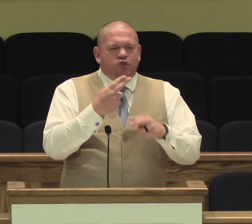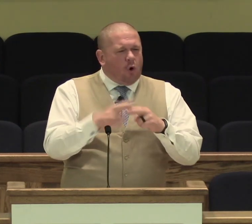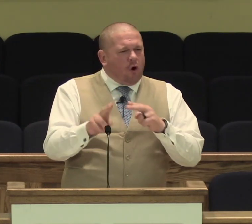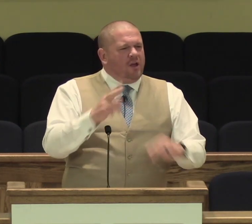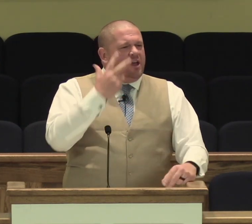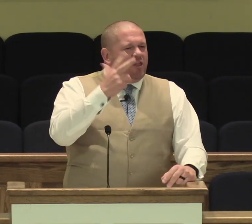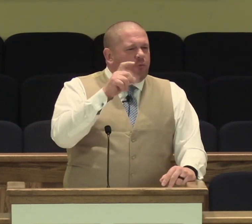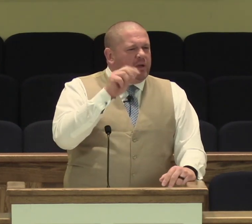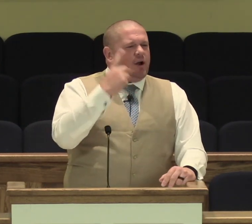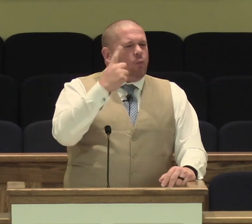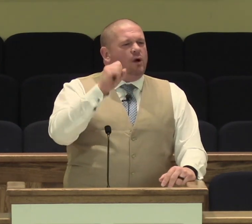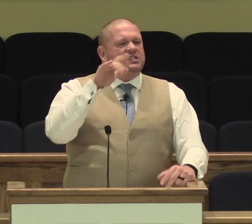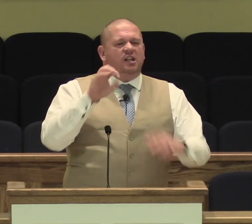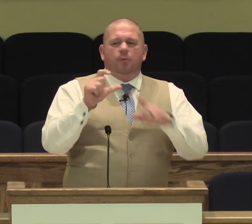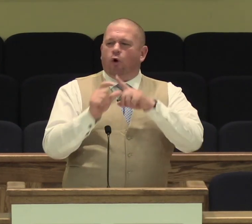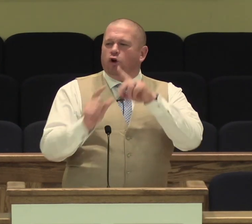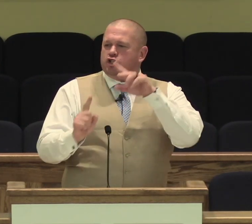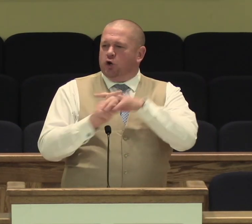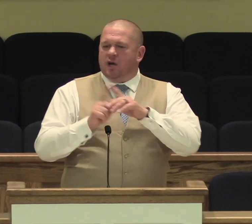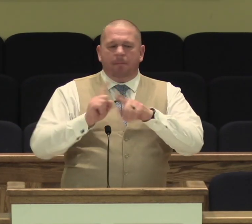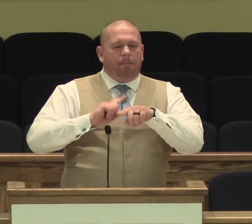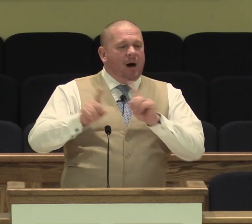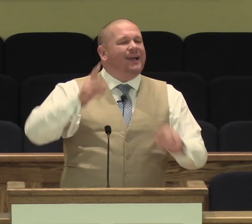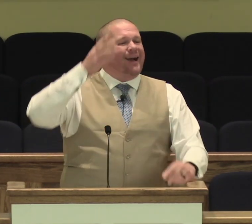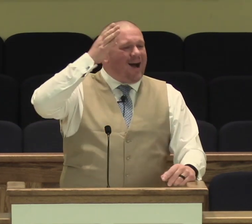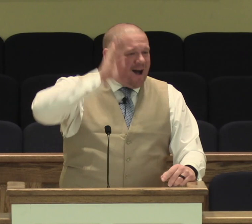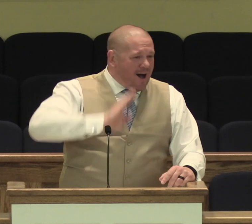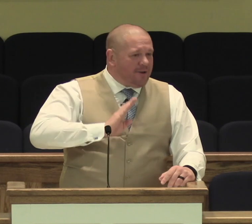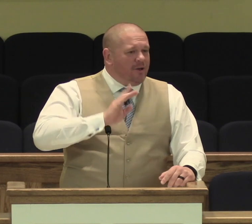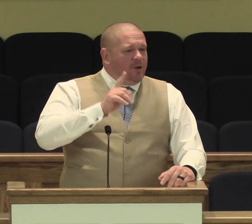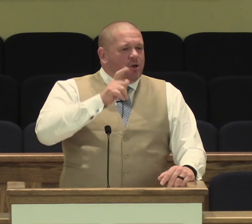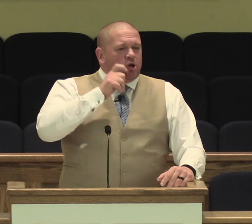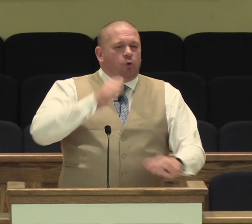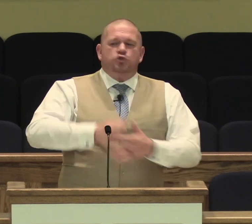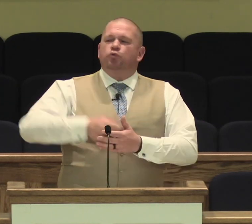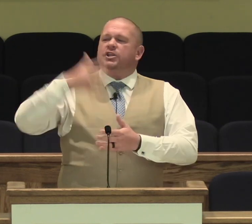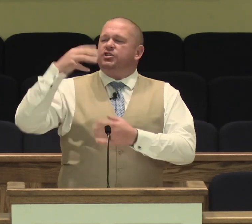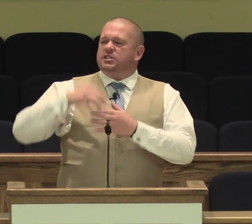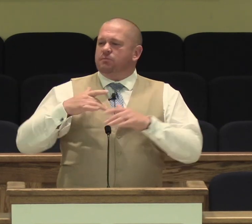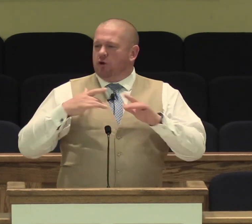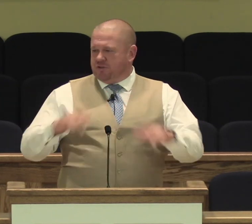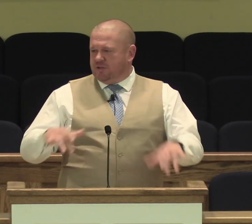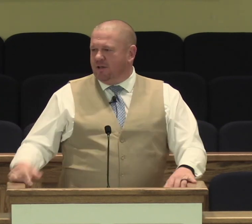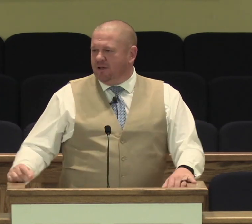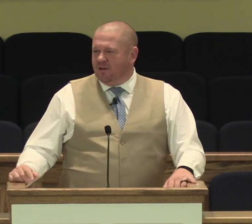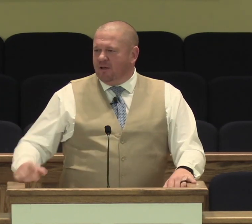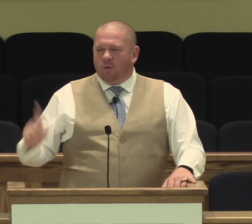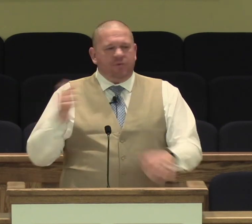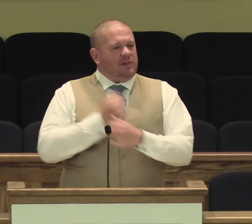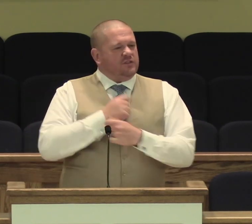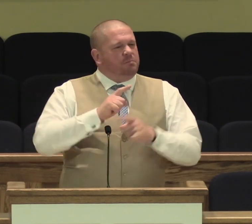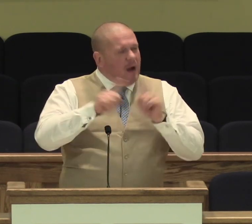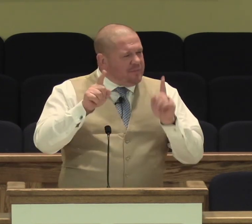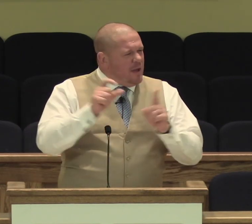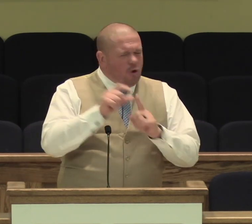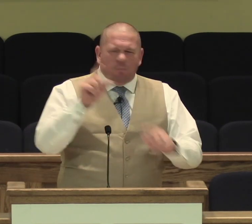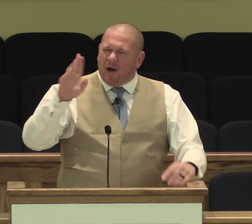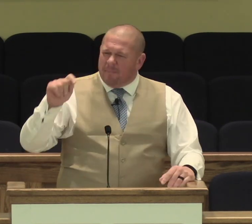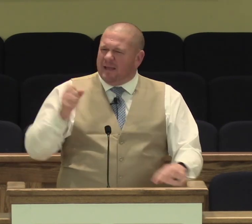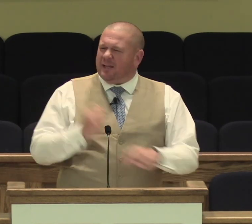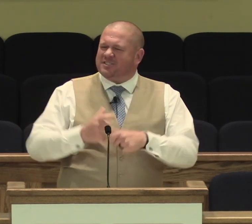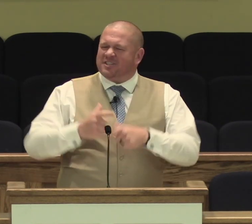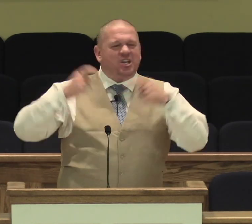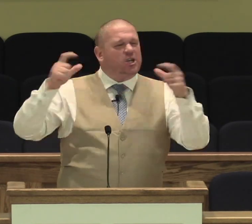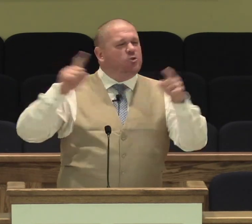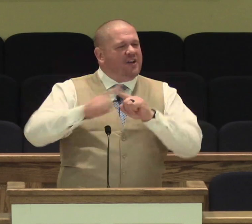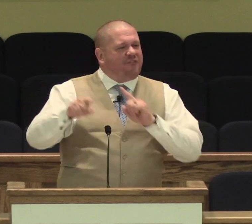beautiful short three-letter, one-syllable word shows up. But God, who is rich in his mercy, wherewith he loves us. But, that word but